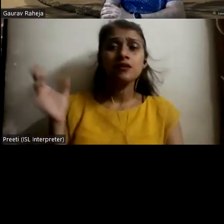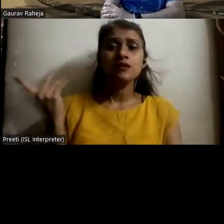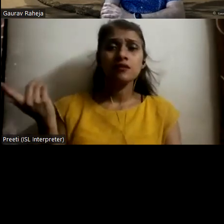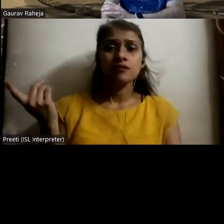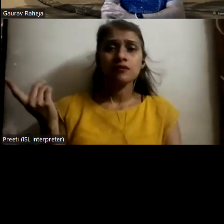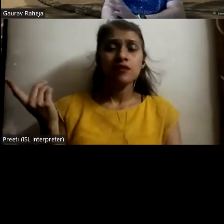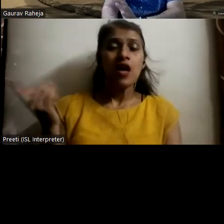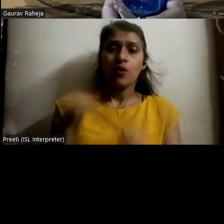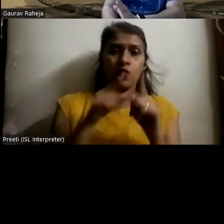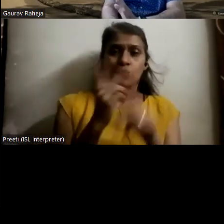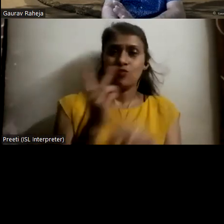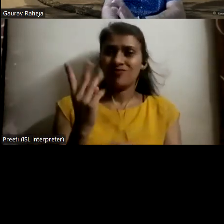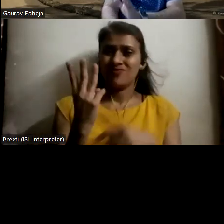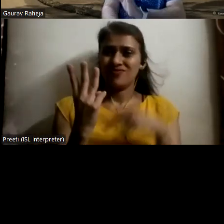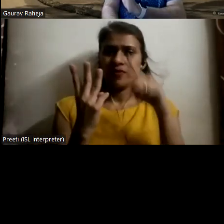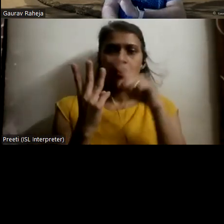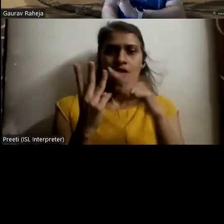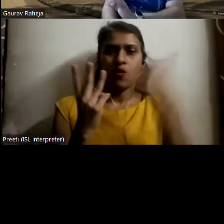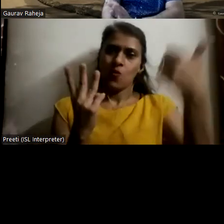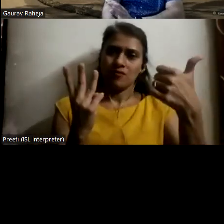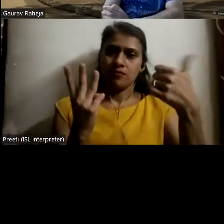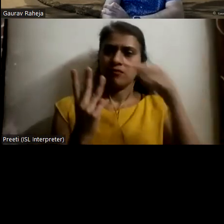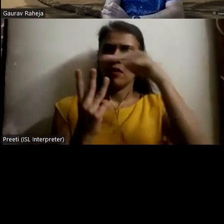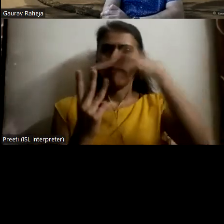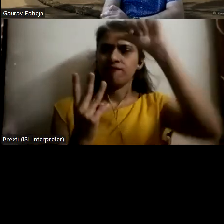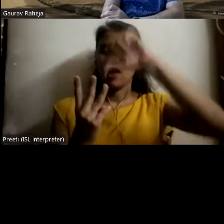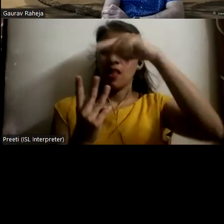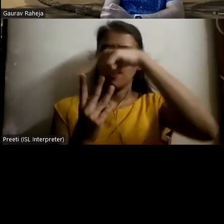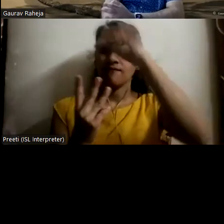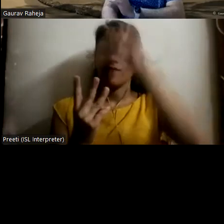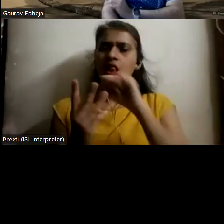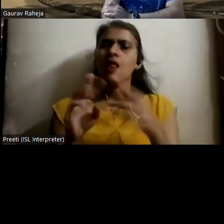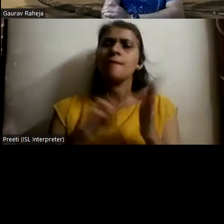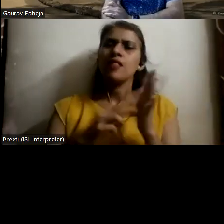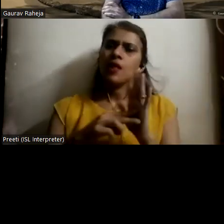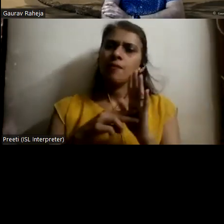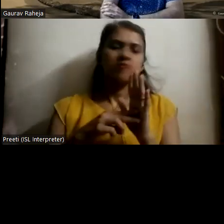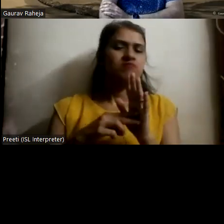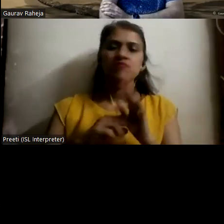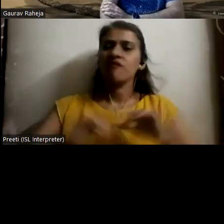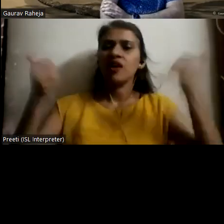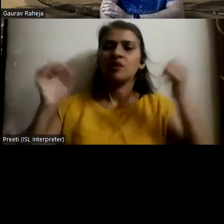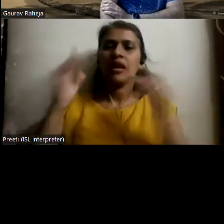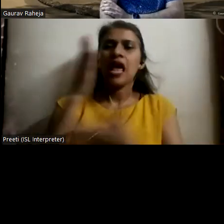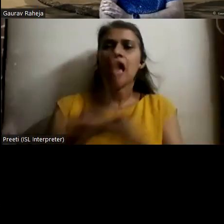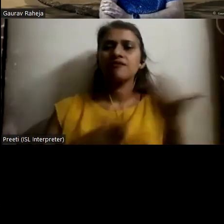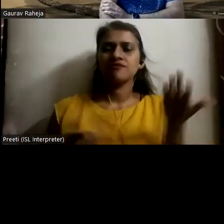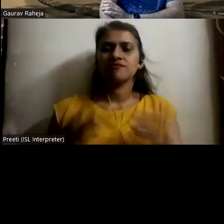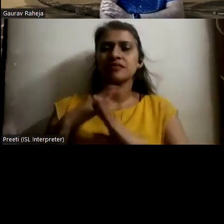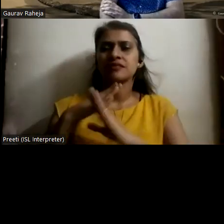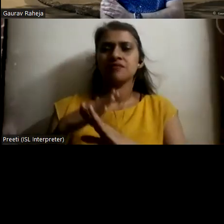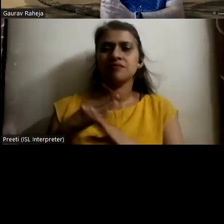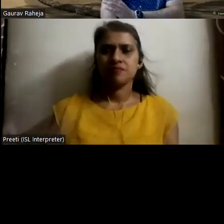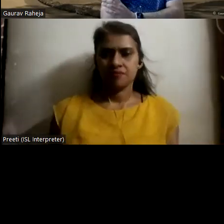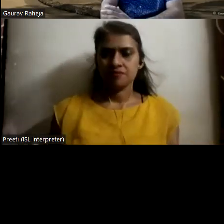level. So the streets are still going to be partially attended and this way. So for example, now,